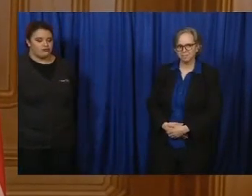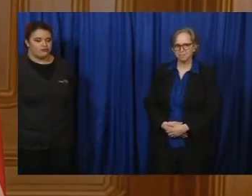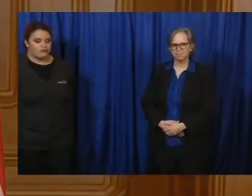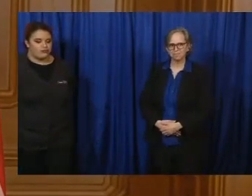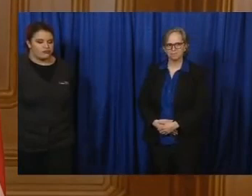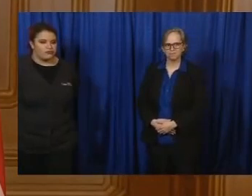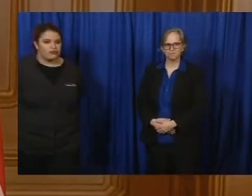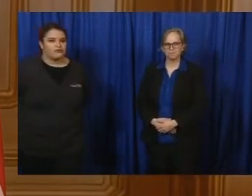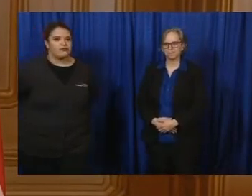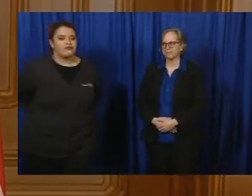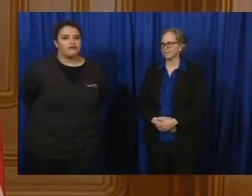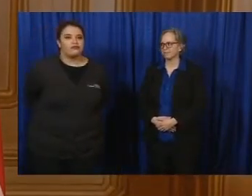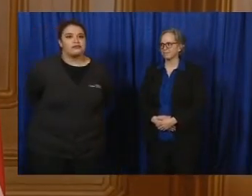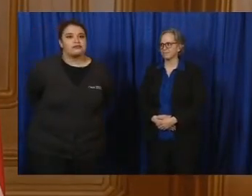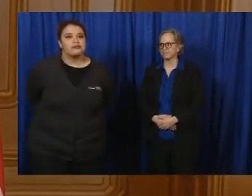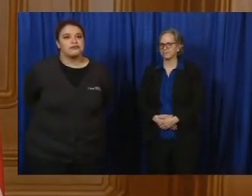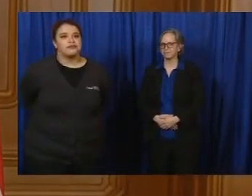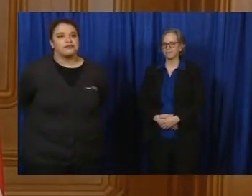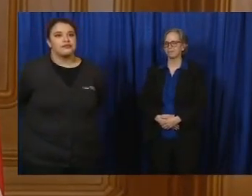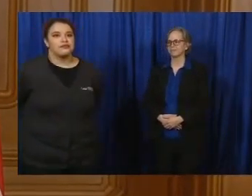Question.